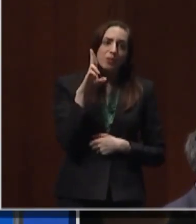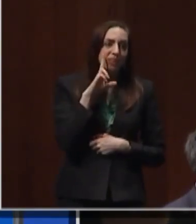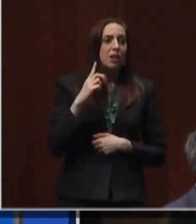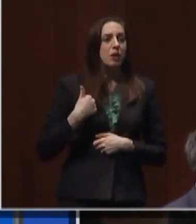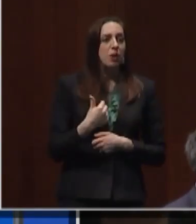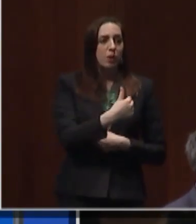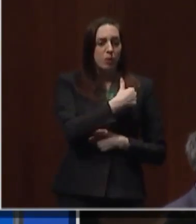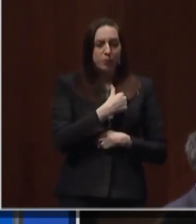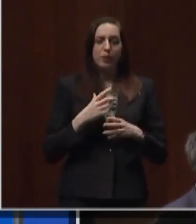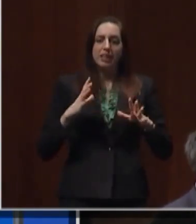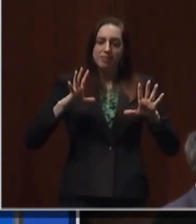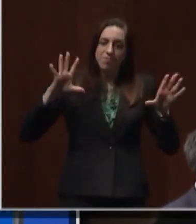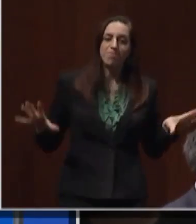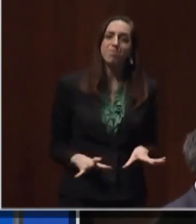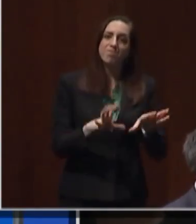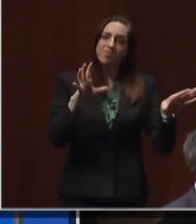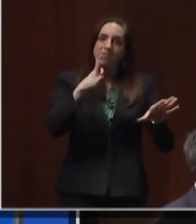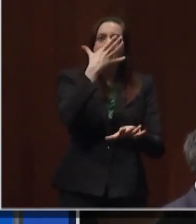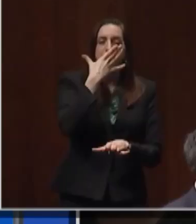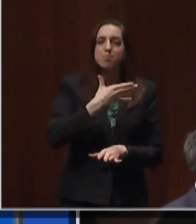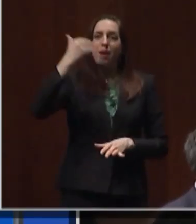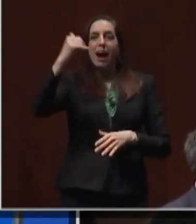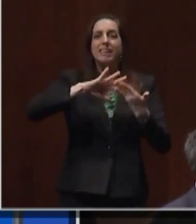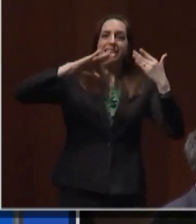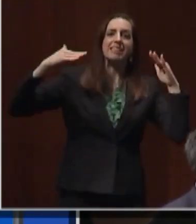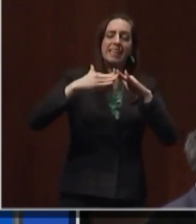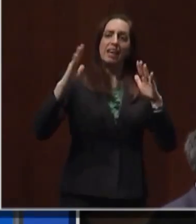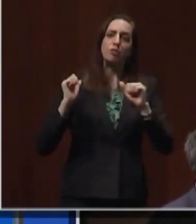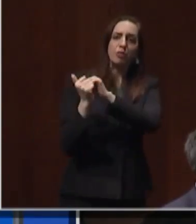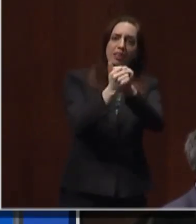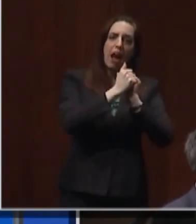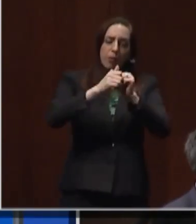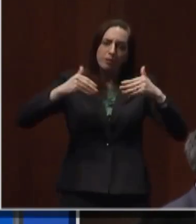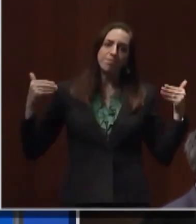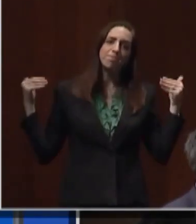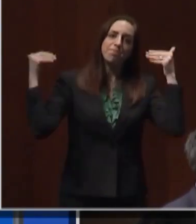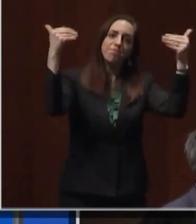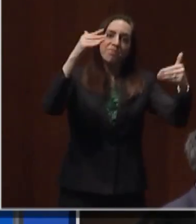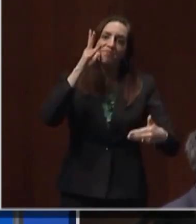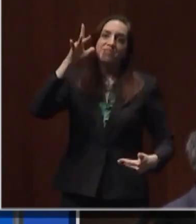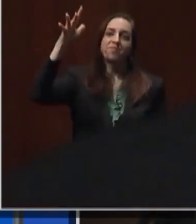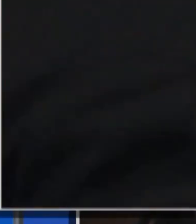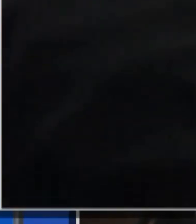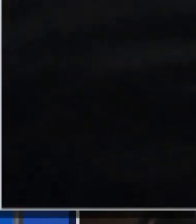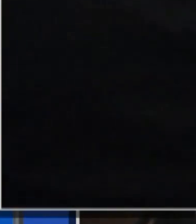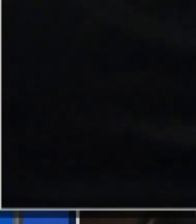Let us invest in it. And together, let's move forward to make this the